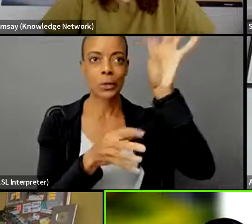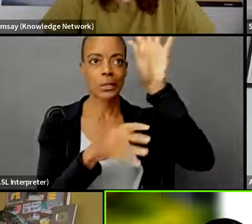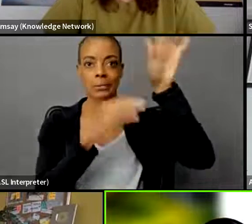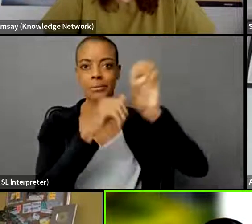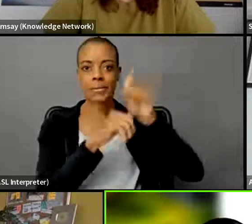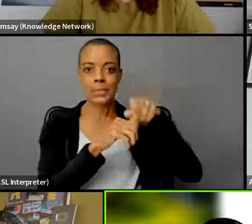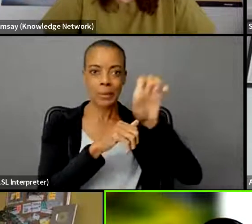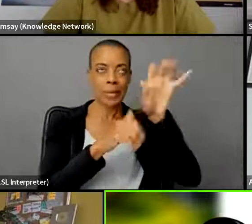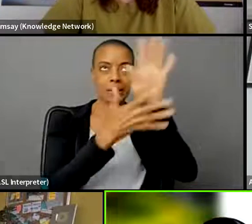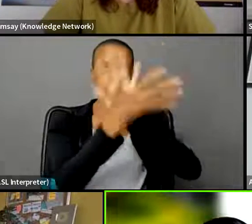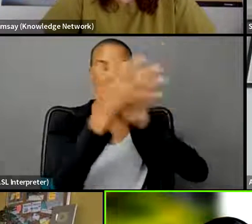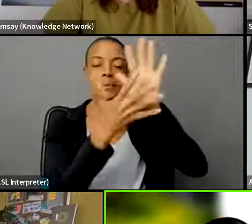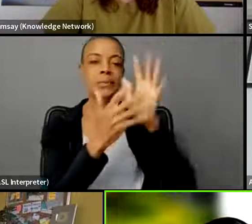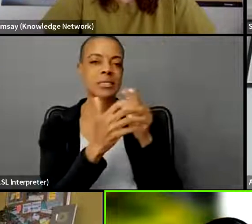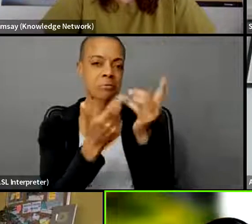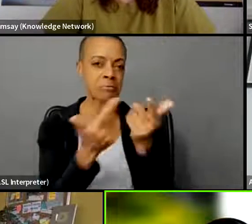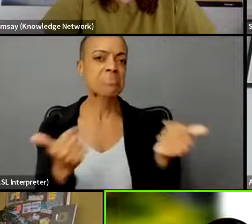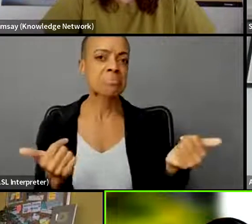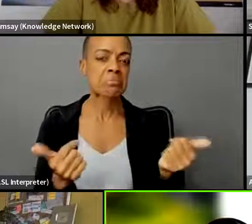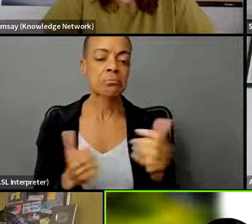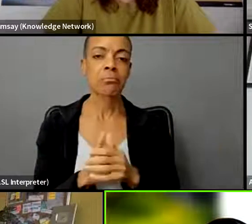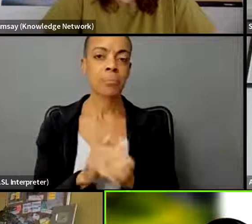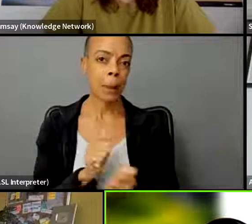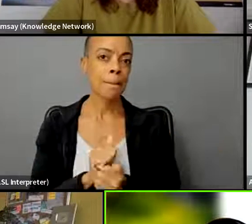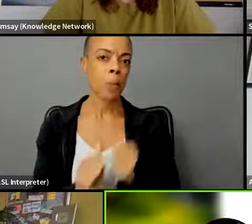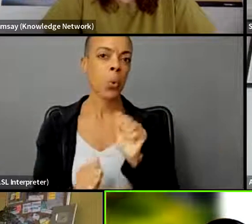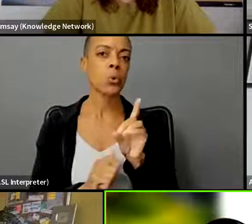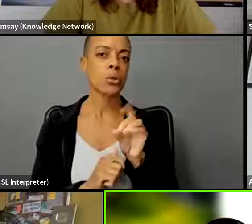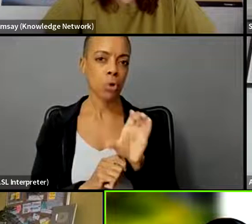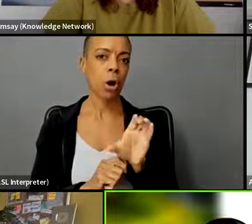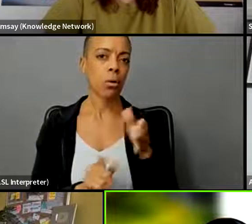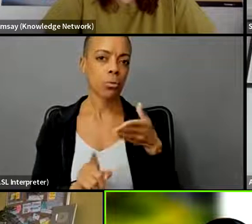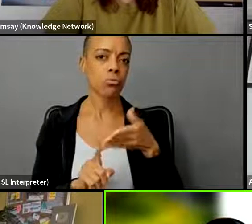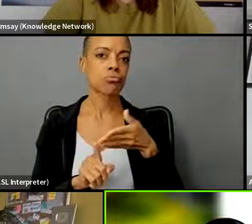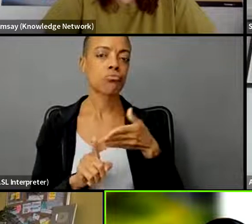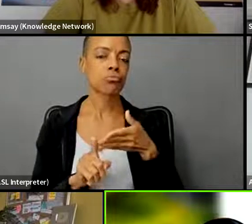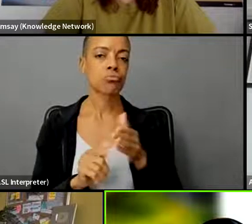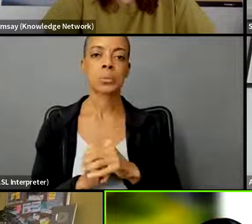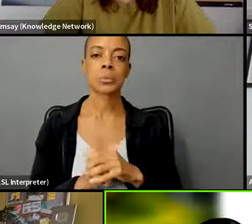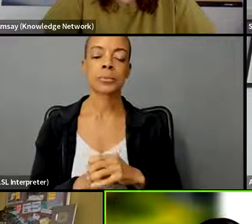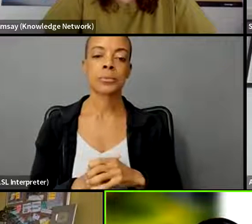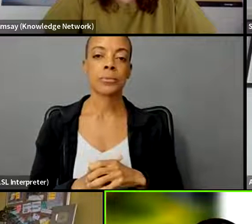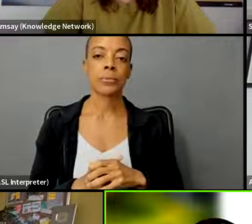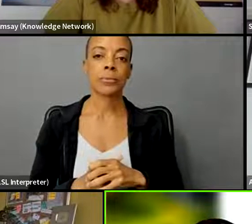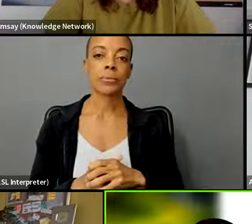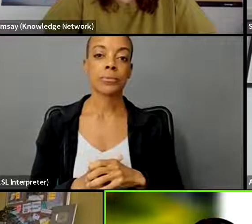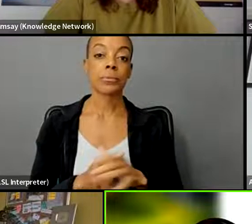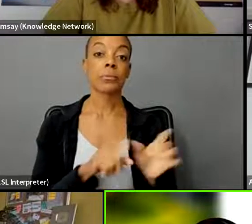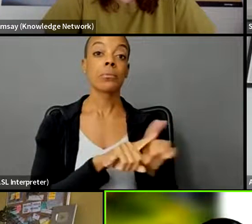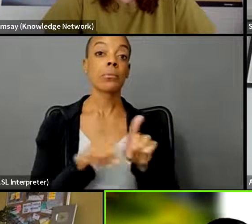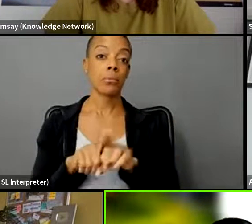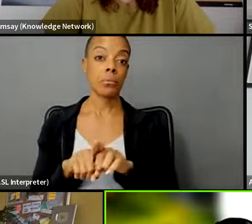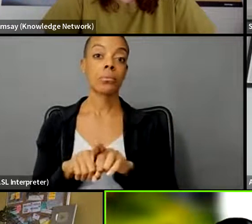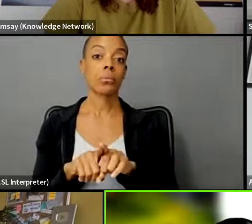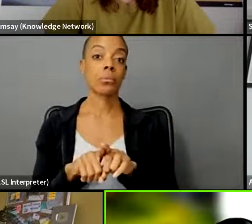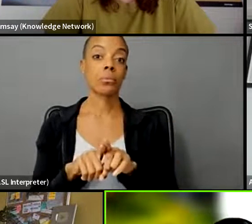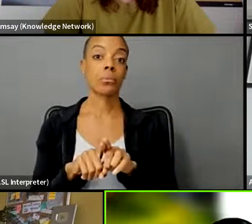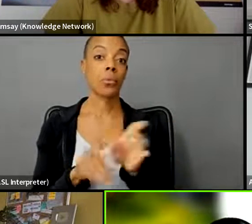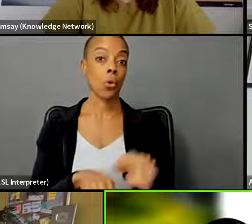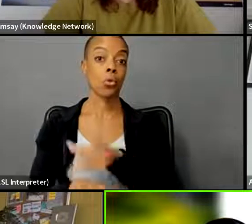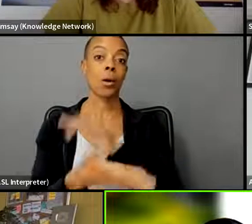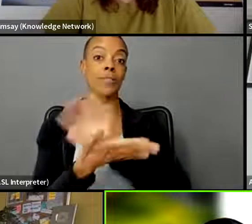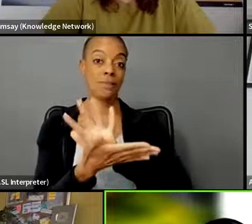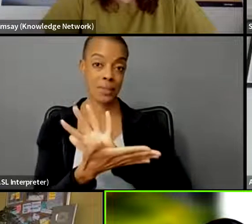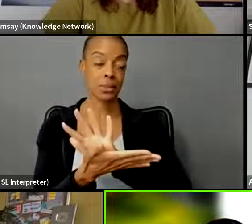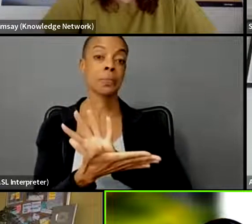genres and content focuses, but that's what a lot of our documentary series tend to focus on. We also commission feature-length one-off